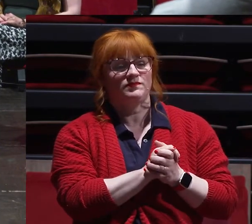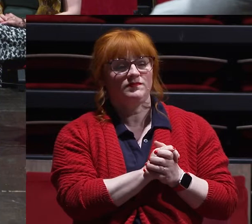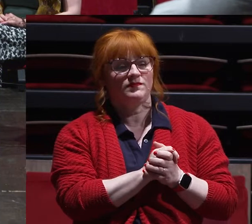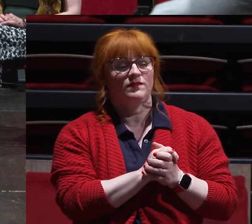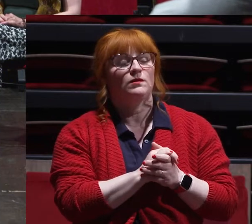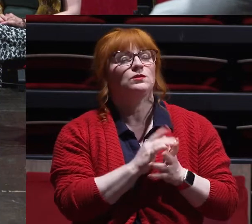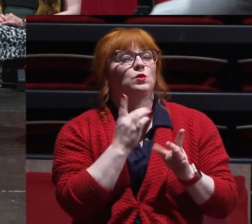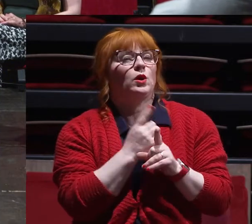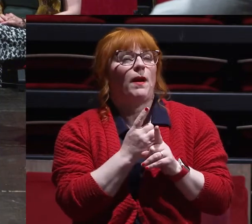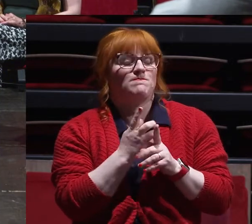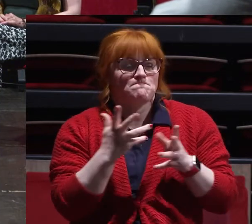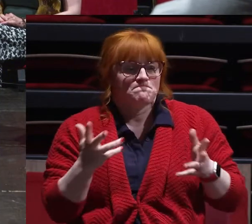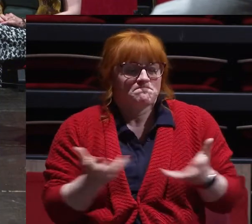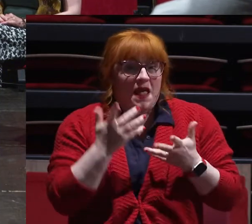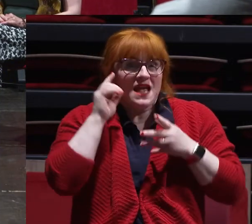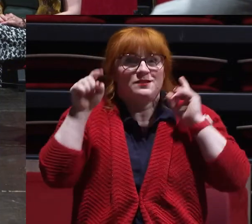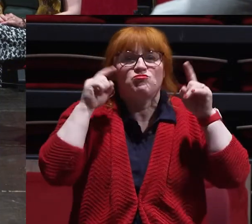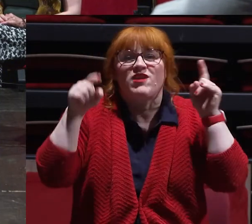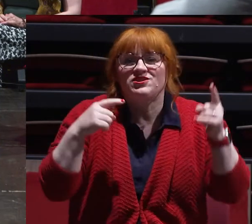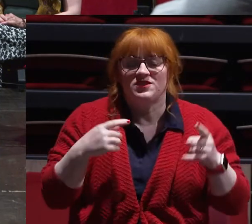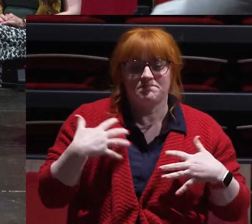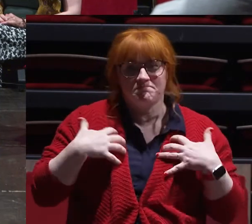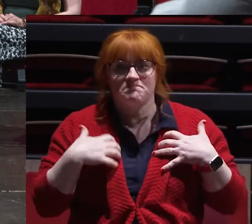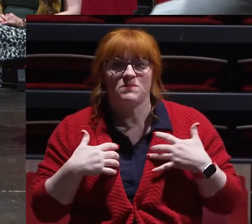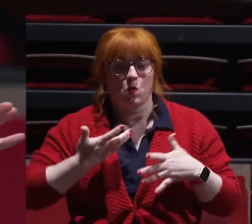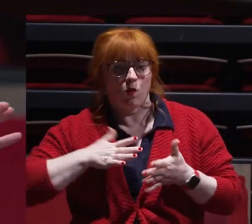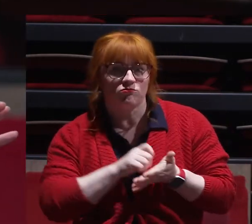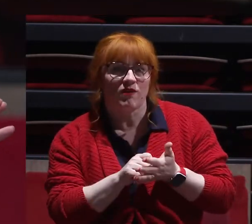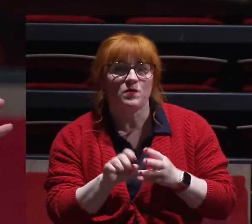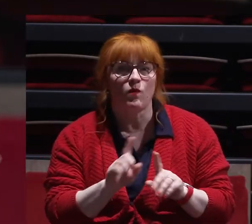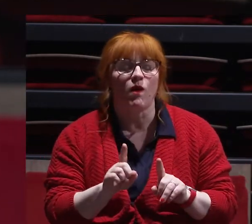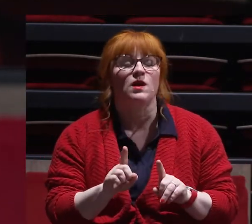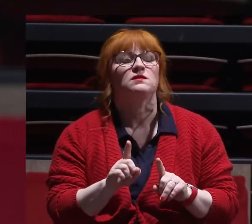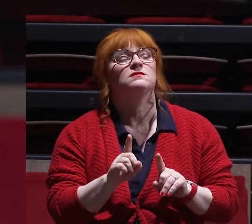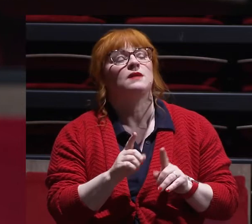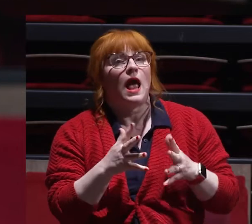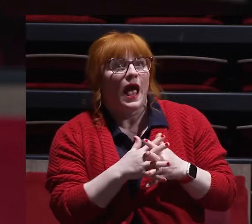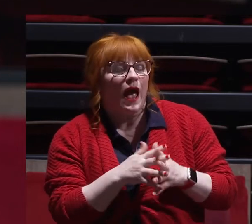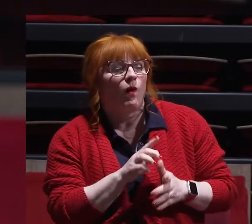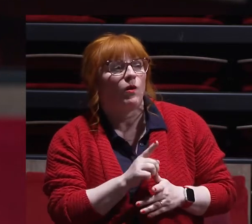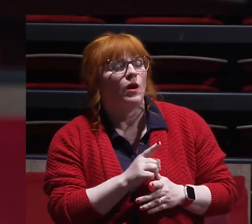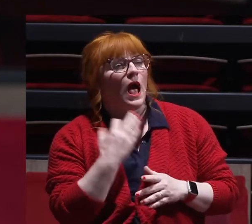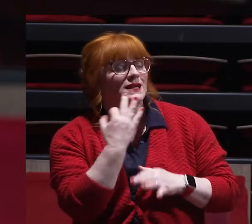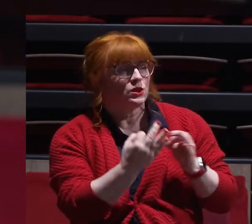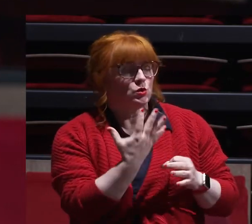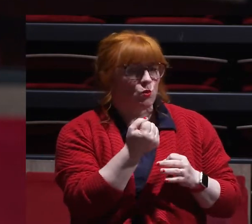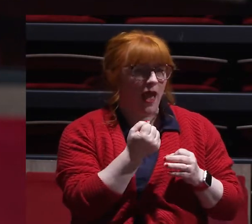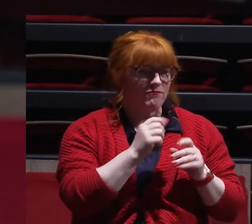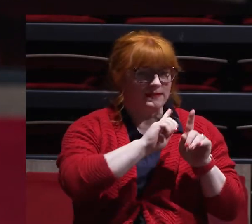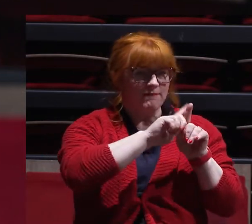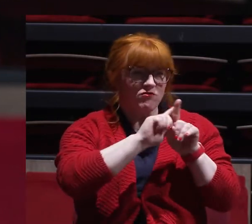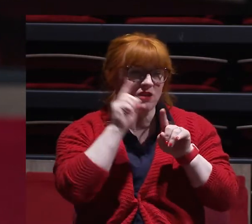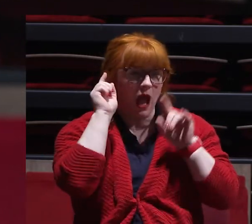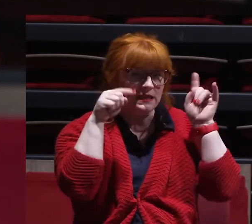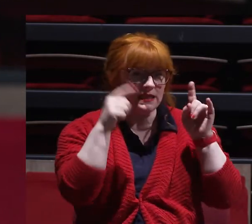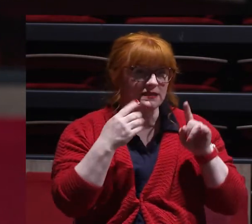This is a good one. In terms of finding inspiration for what you want to write about,